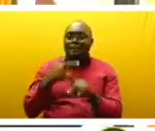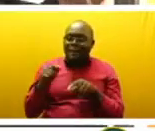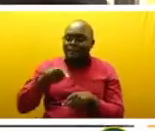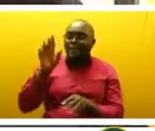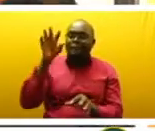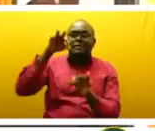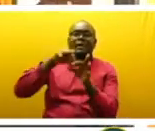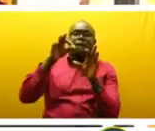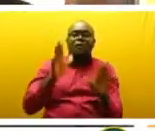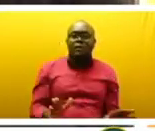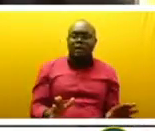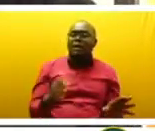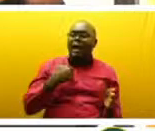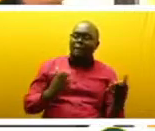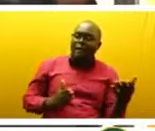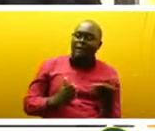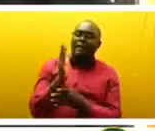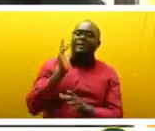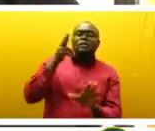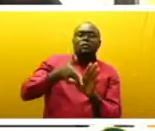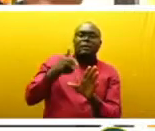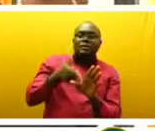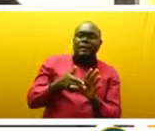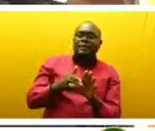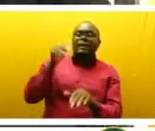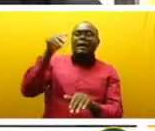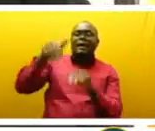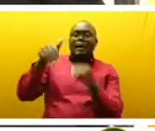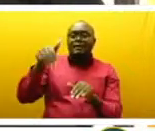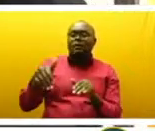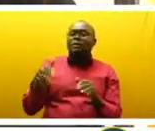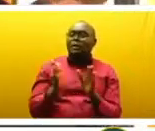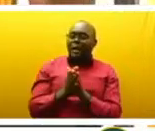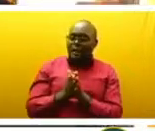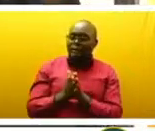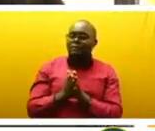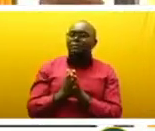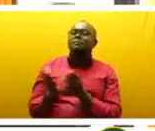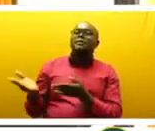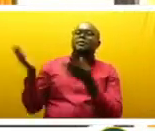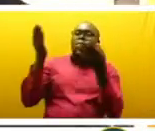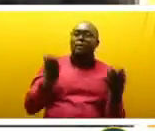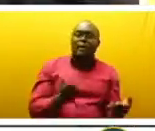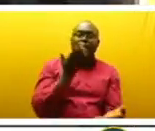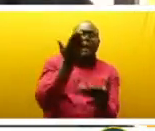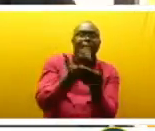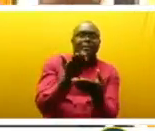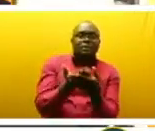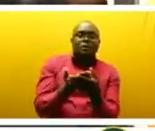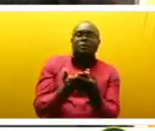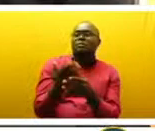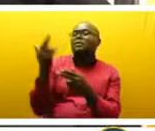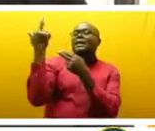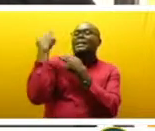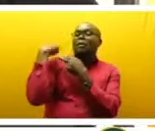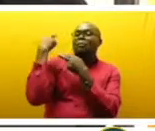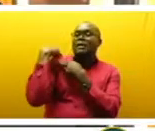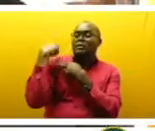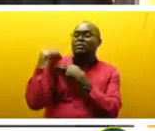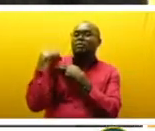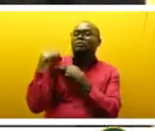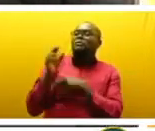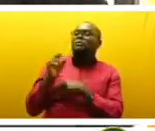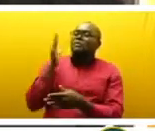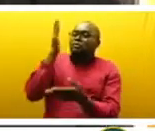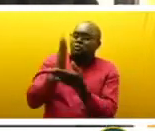voter entitled to participate in elections and to present a petition. The obligation, legally speaking,